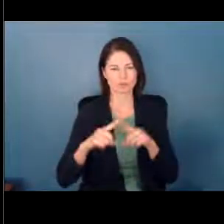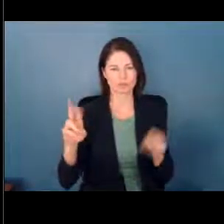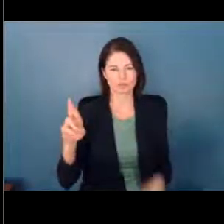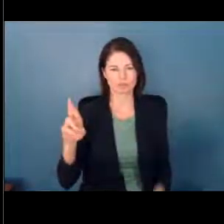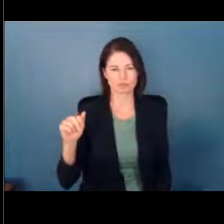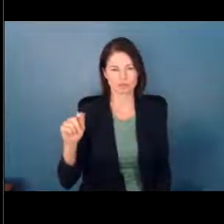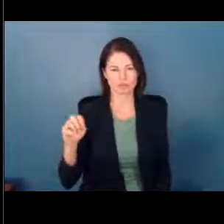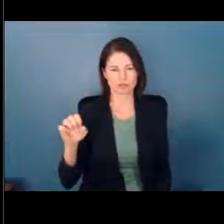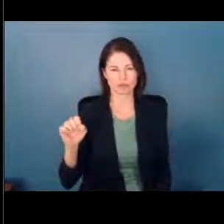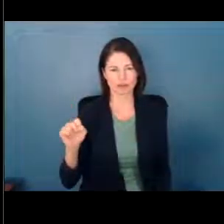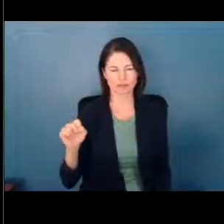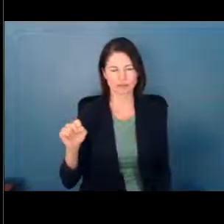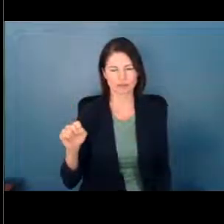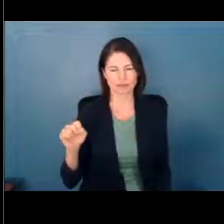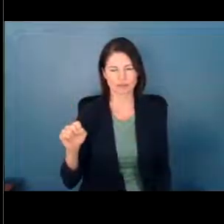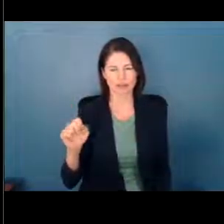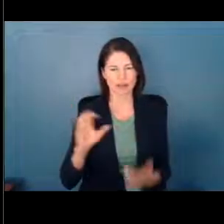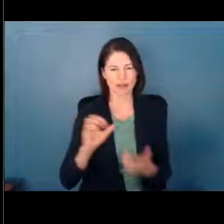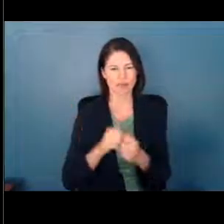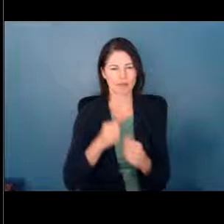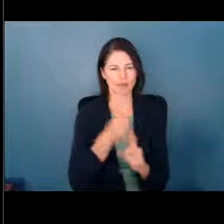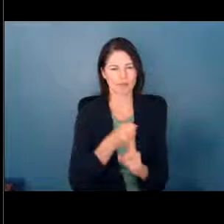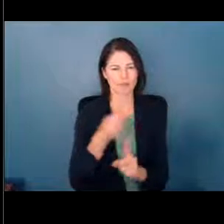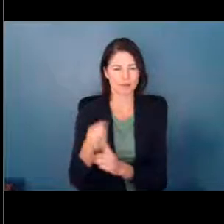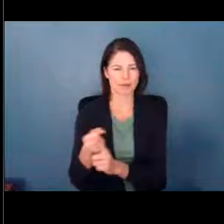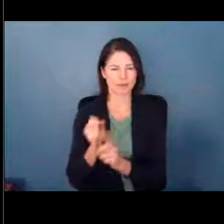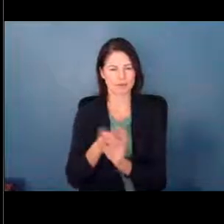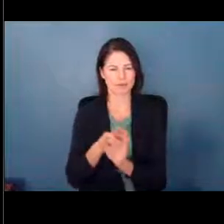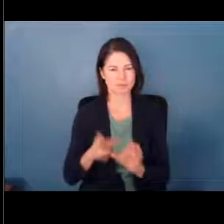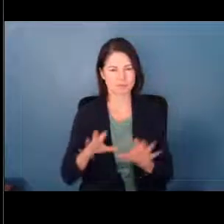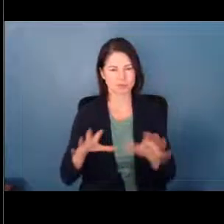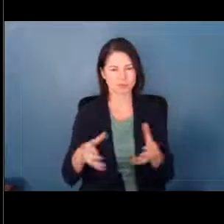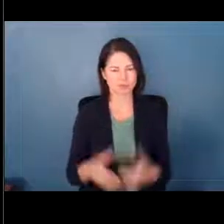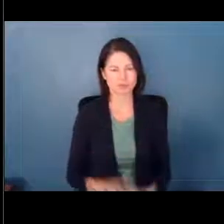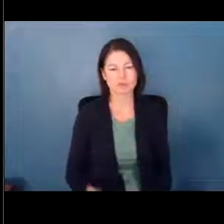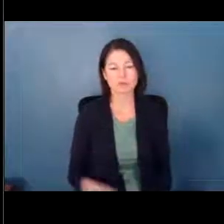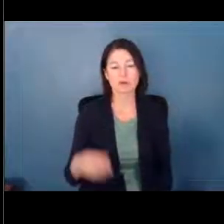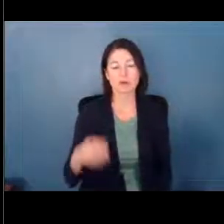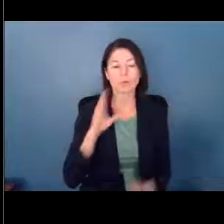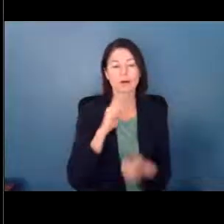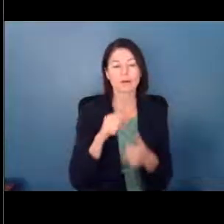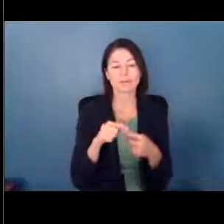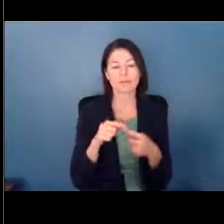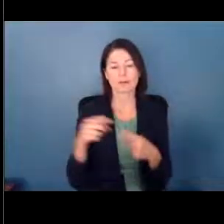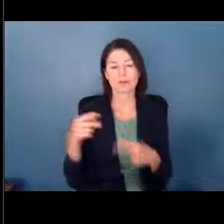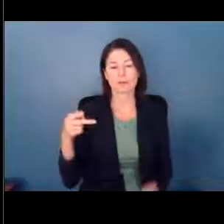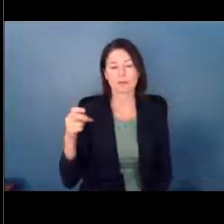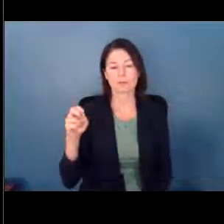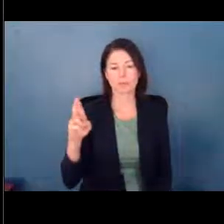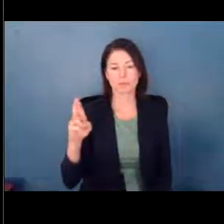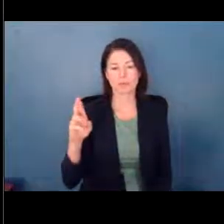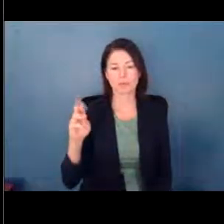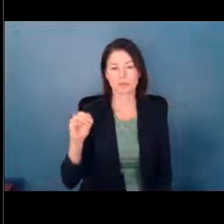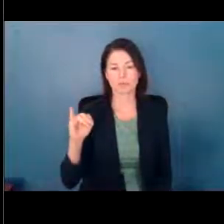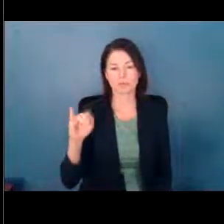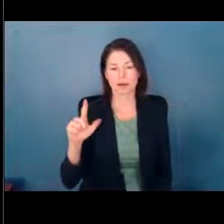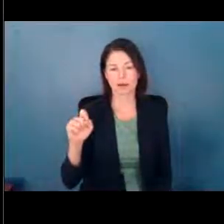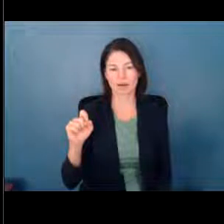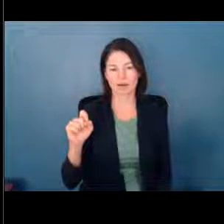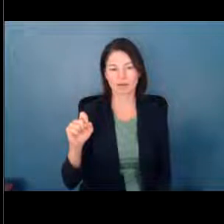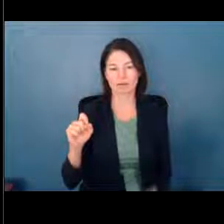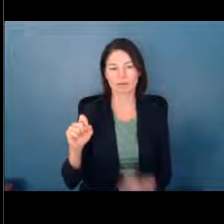participant groups, because there's going to be a per mile rate that the technical advisory committee is responsible